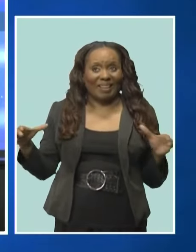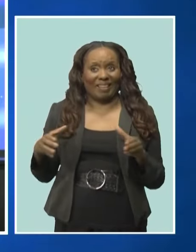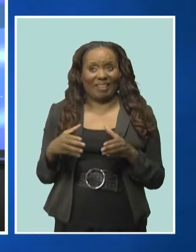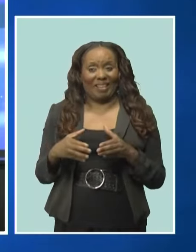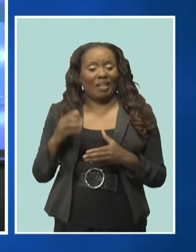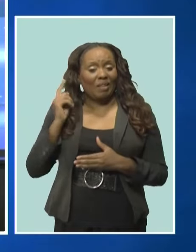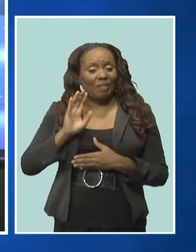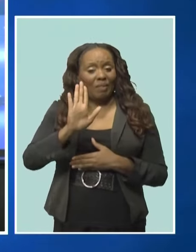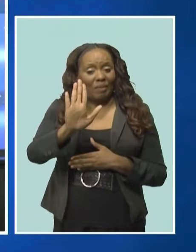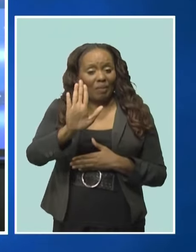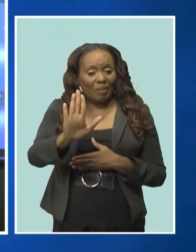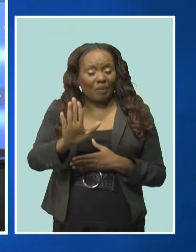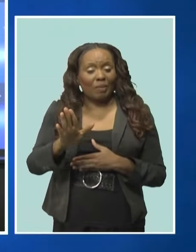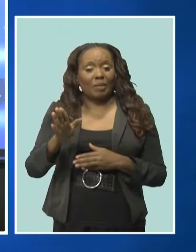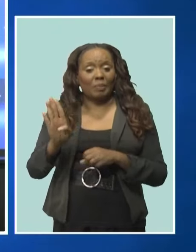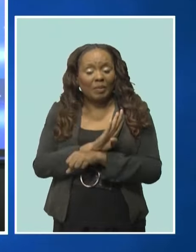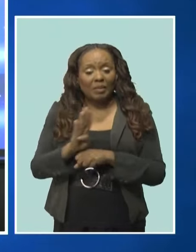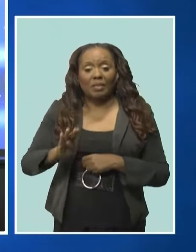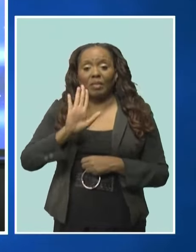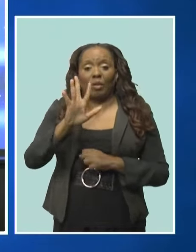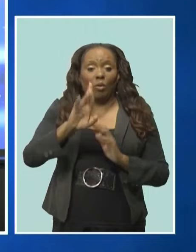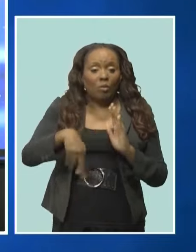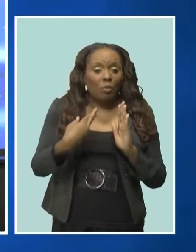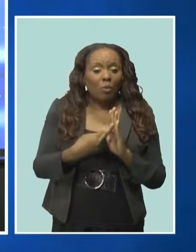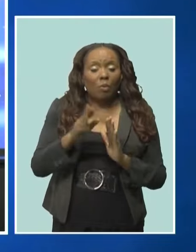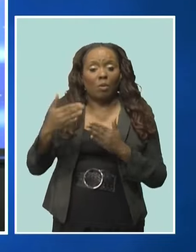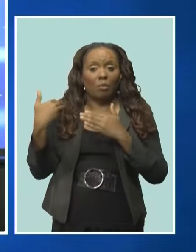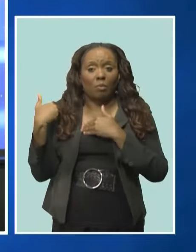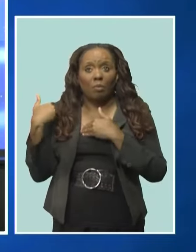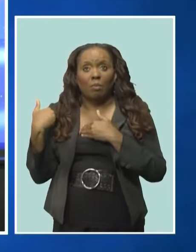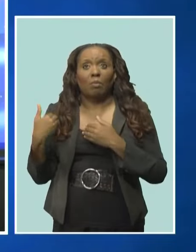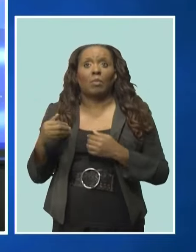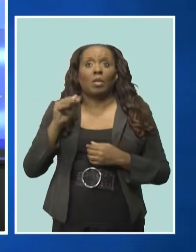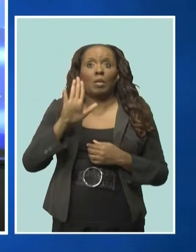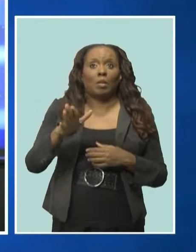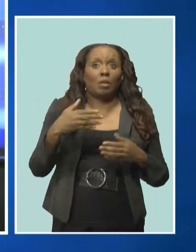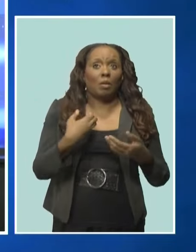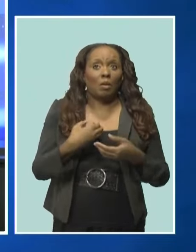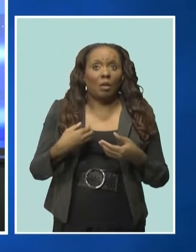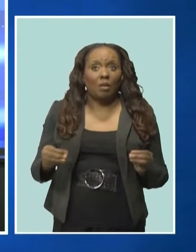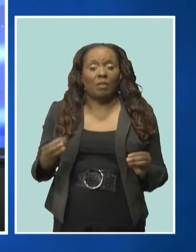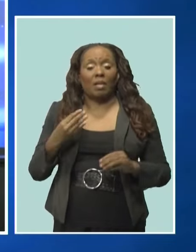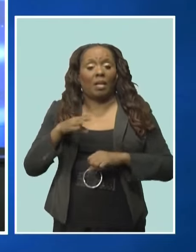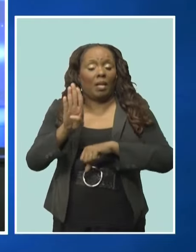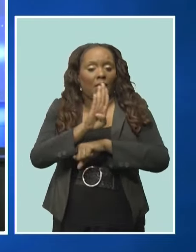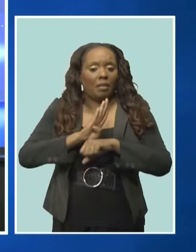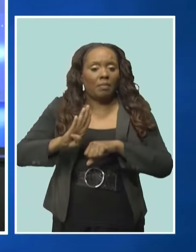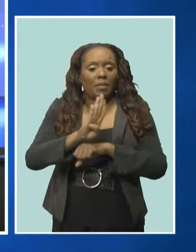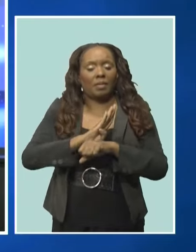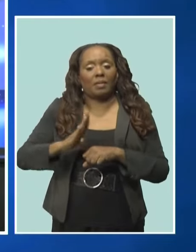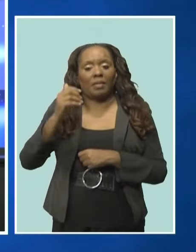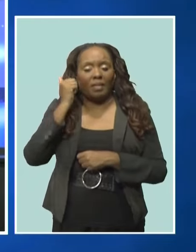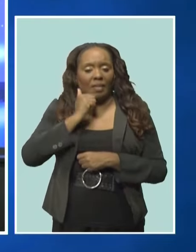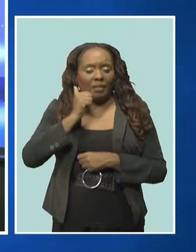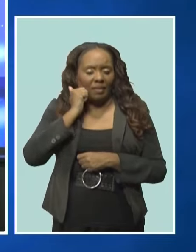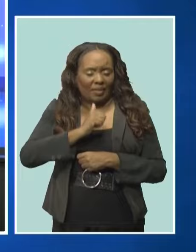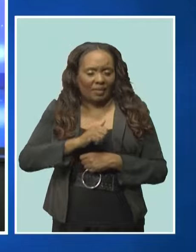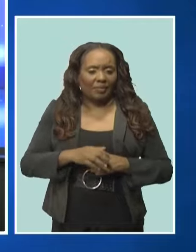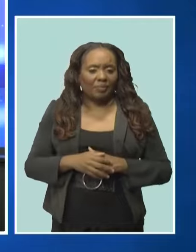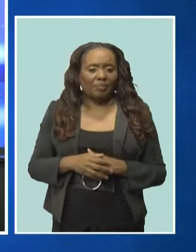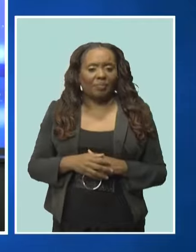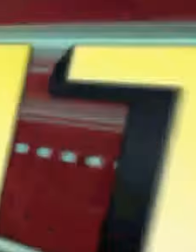your roles and to your offices and to the highways and byways and streets of our country every single